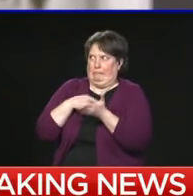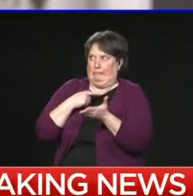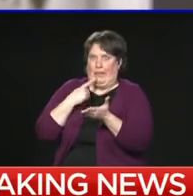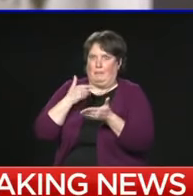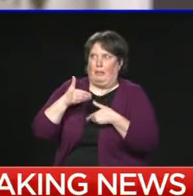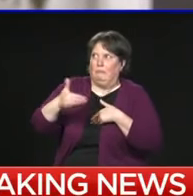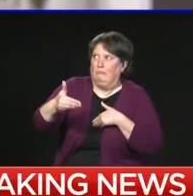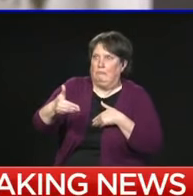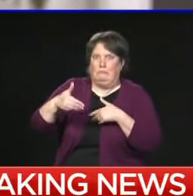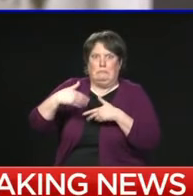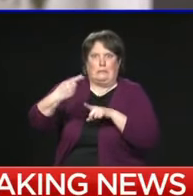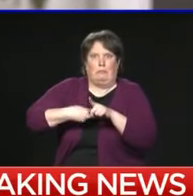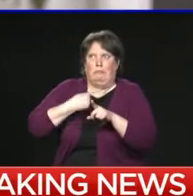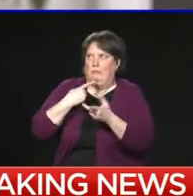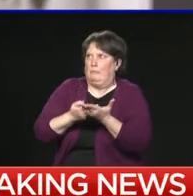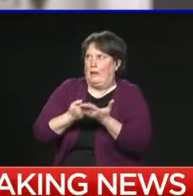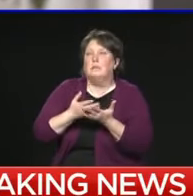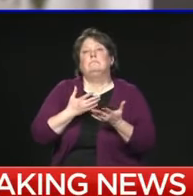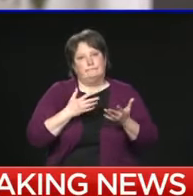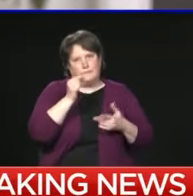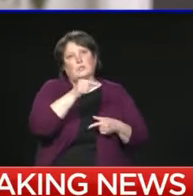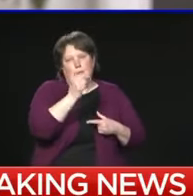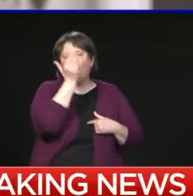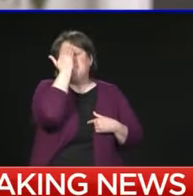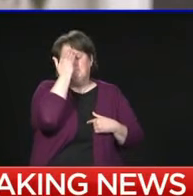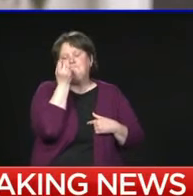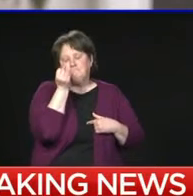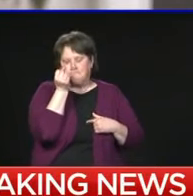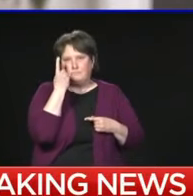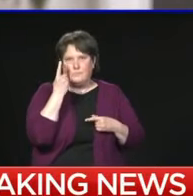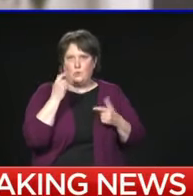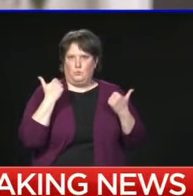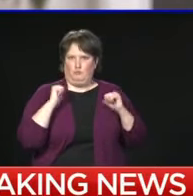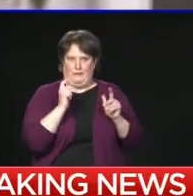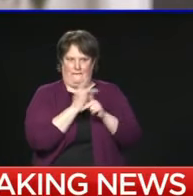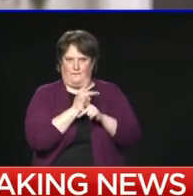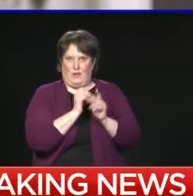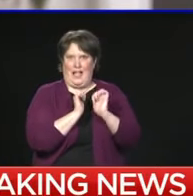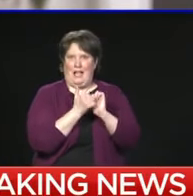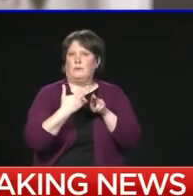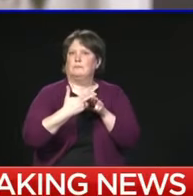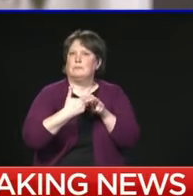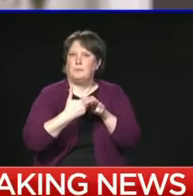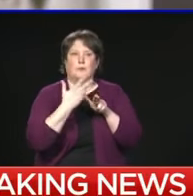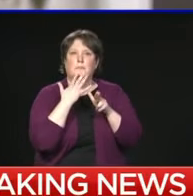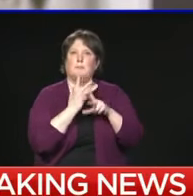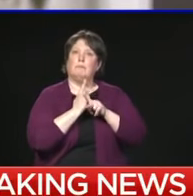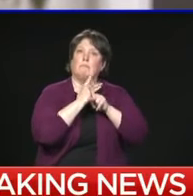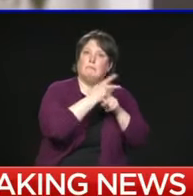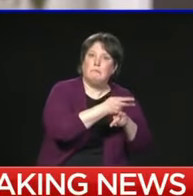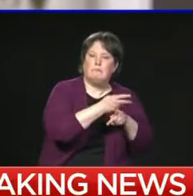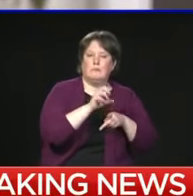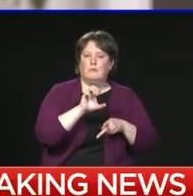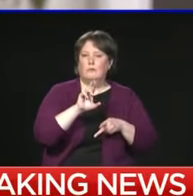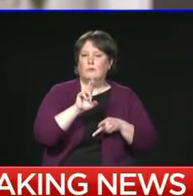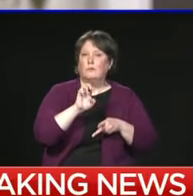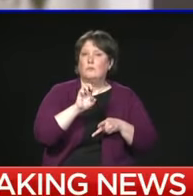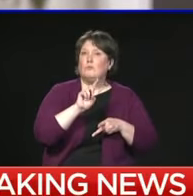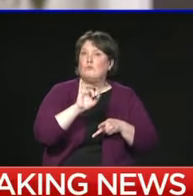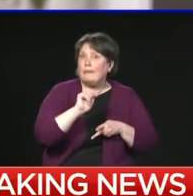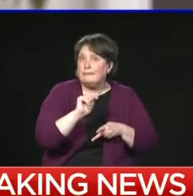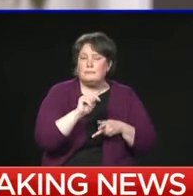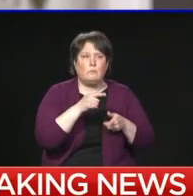next money is kind of coming in. We recognize that. We're looking for ways to help people bridge through credit or other measures their ability to